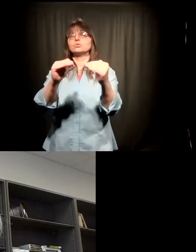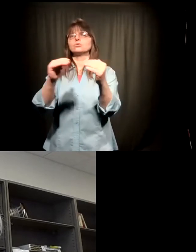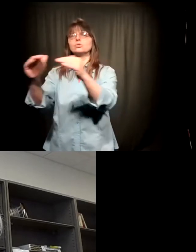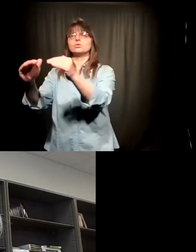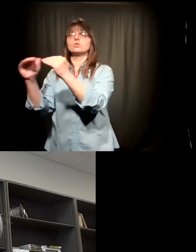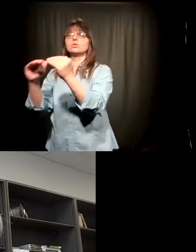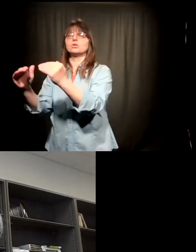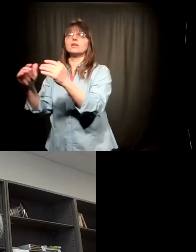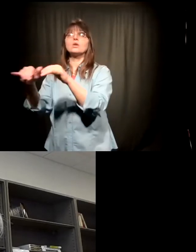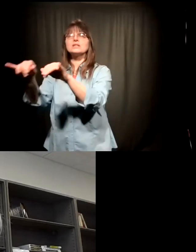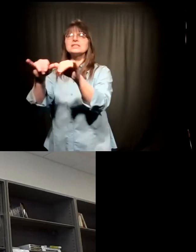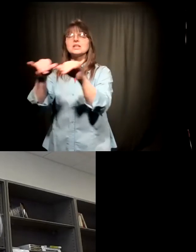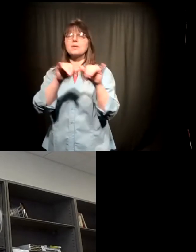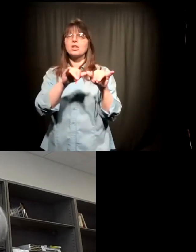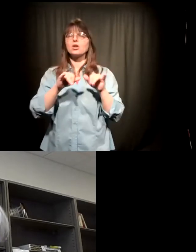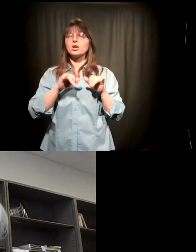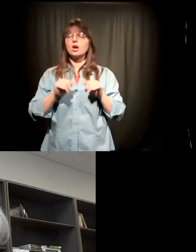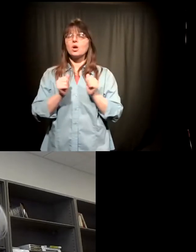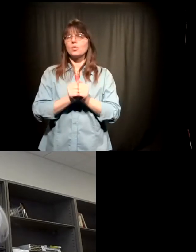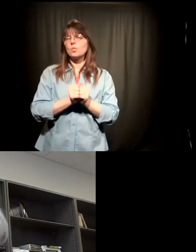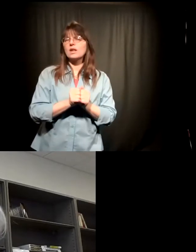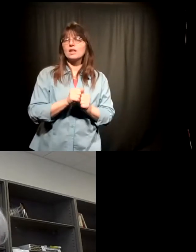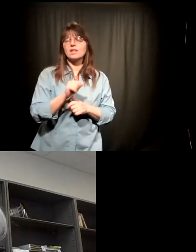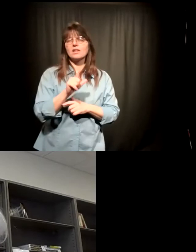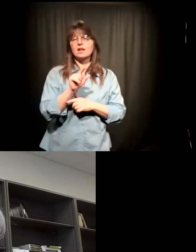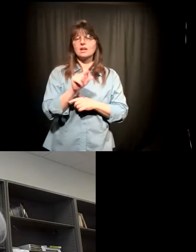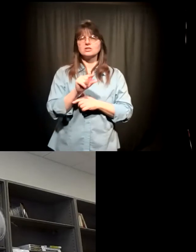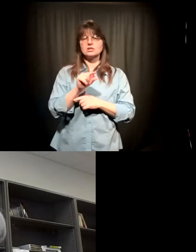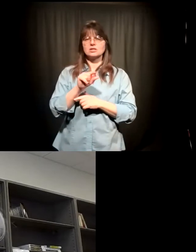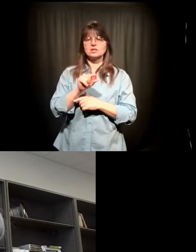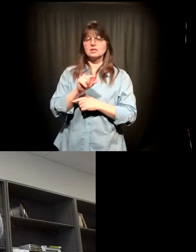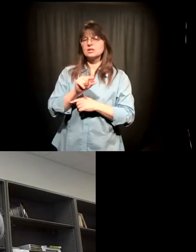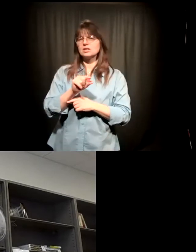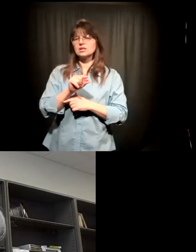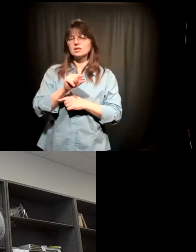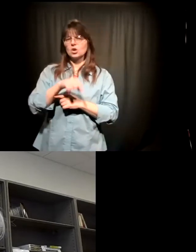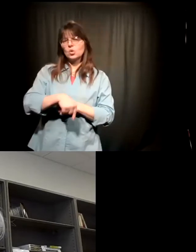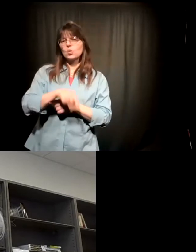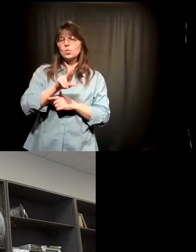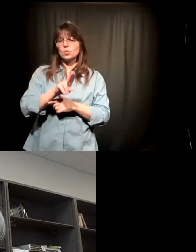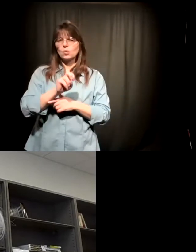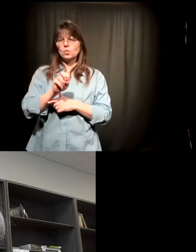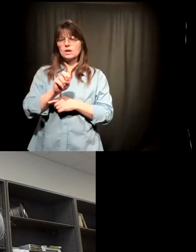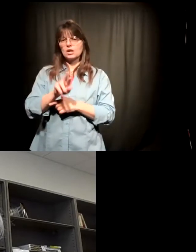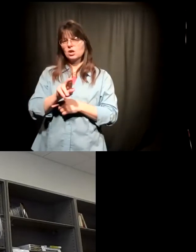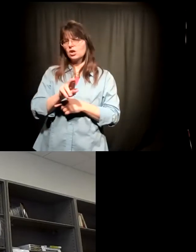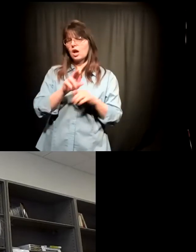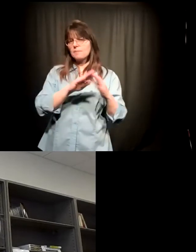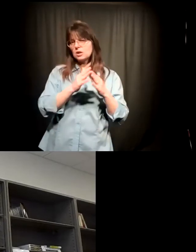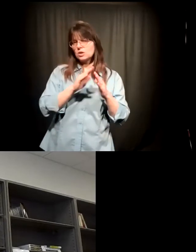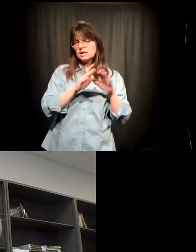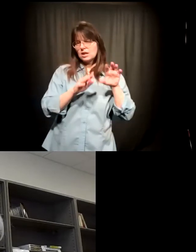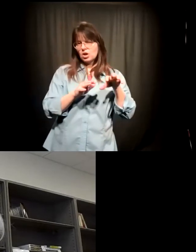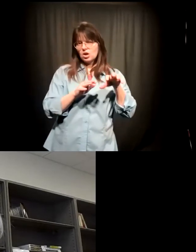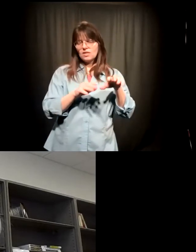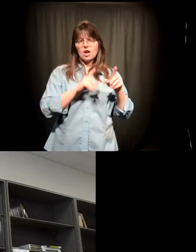how I could acknowledge that privilege and in a way that was productive and not just like, oh, I'm so privileged.